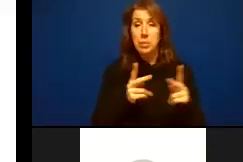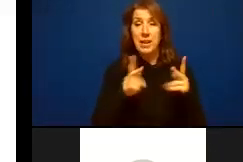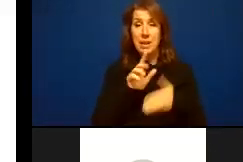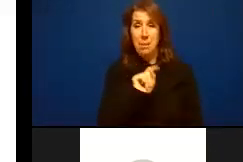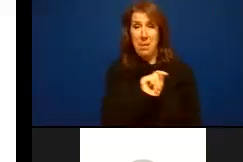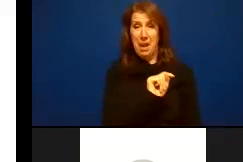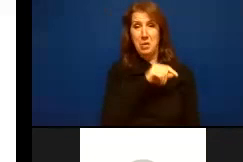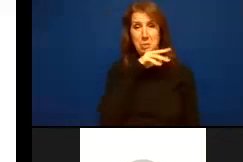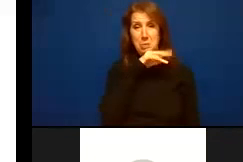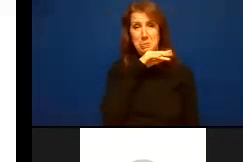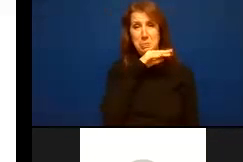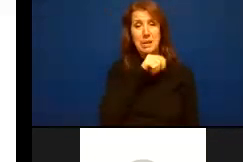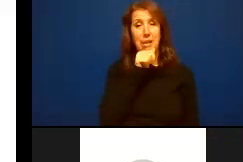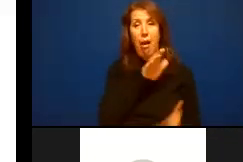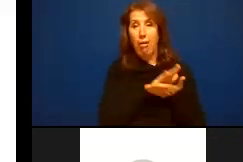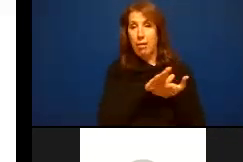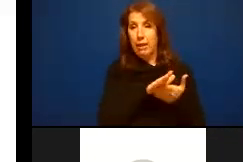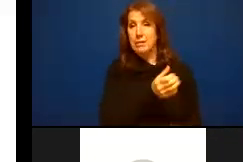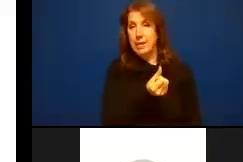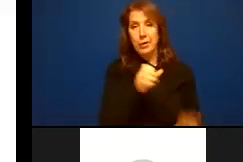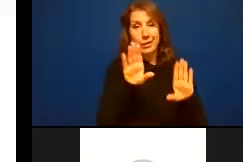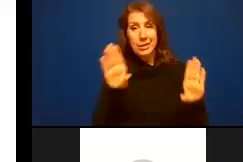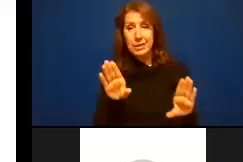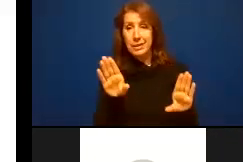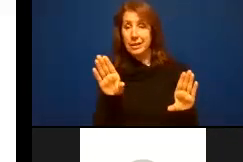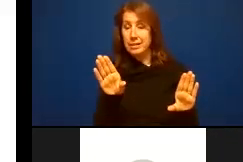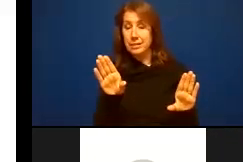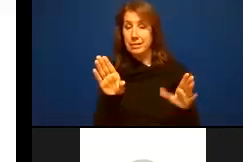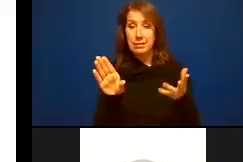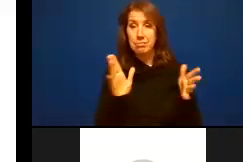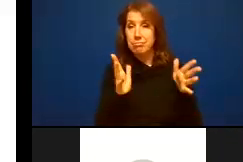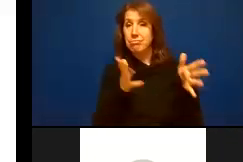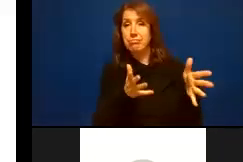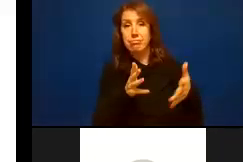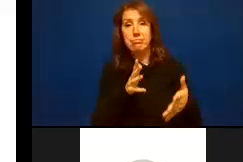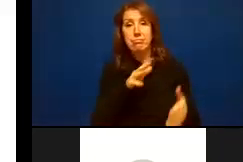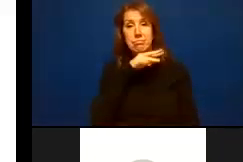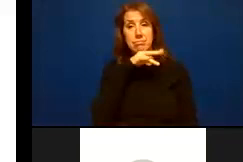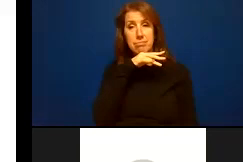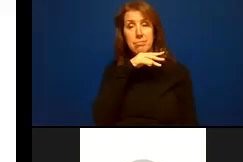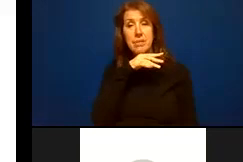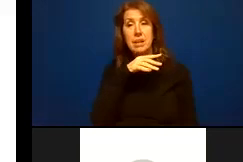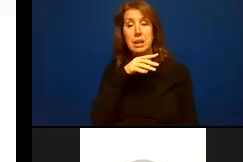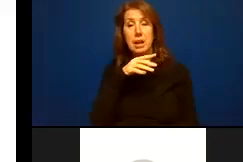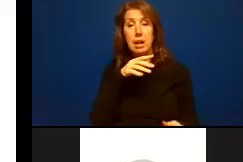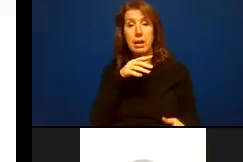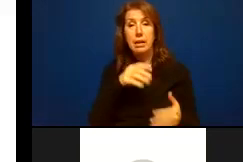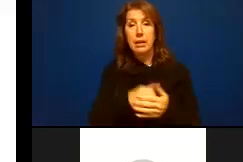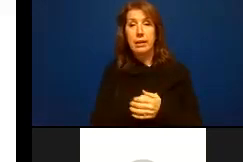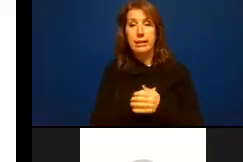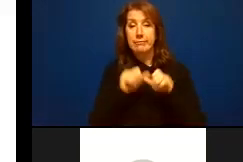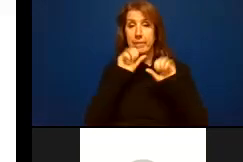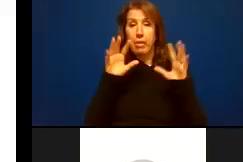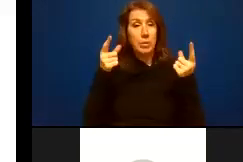cleaned during the weekend when staff were apparently off, and nothing was happening in terms